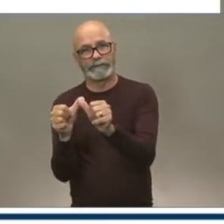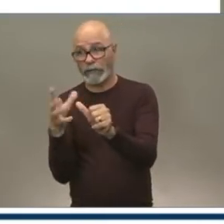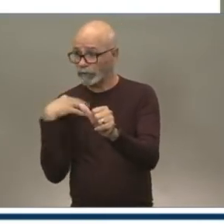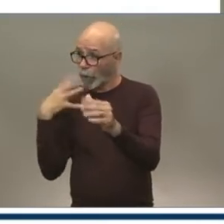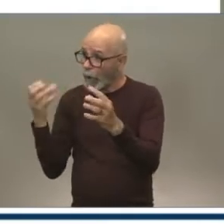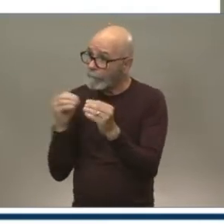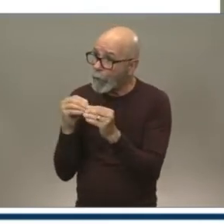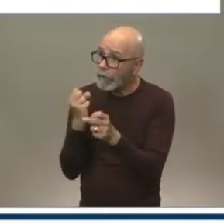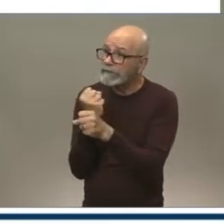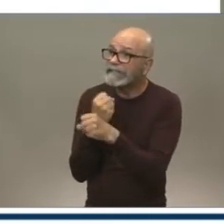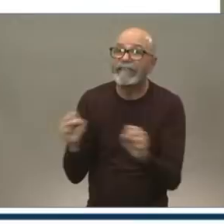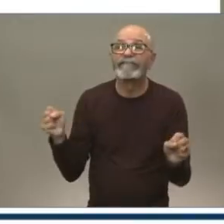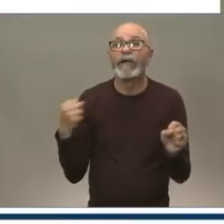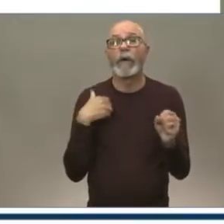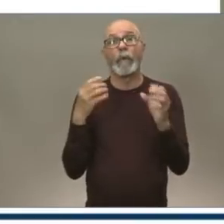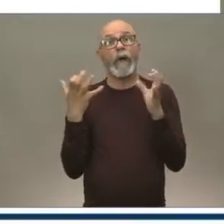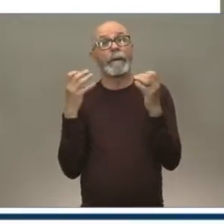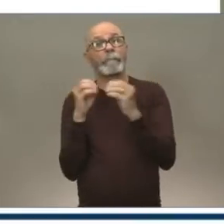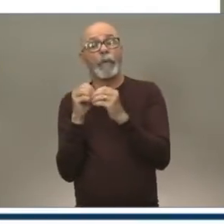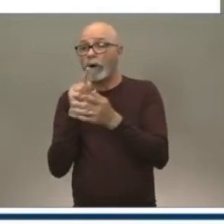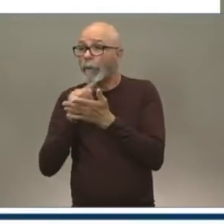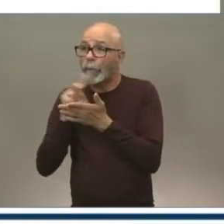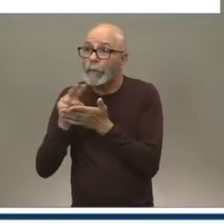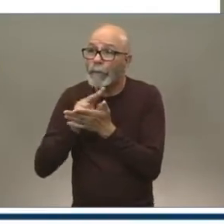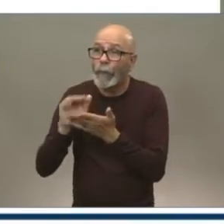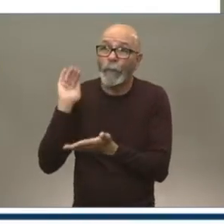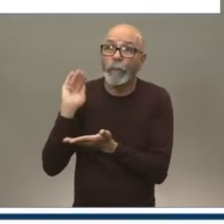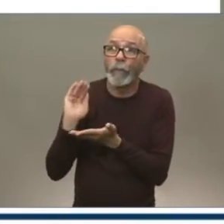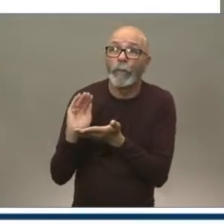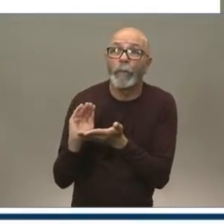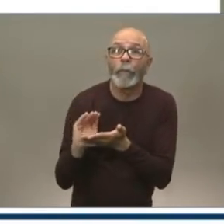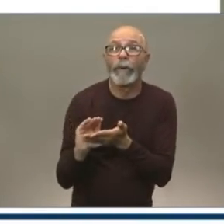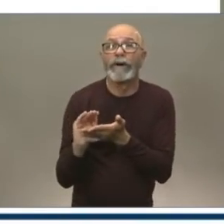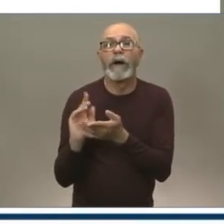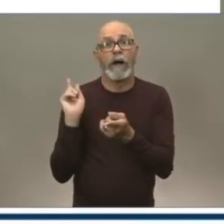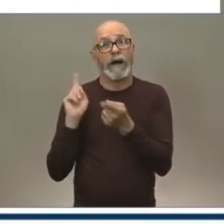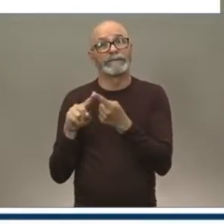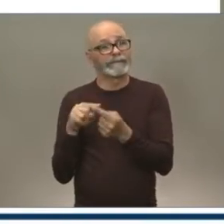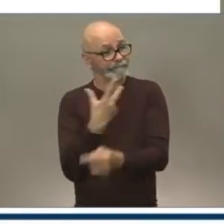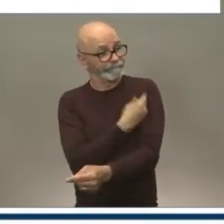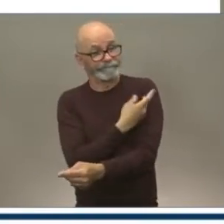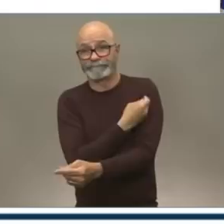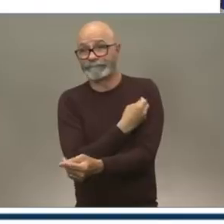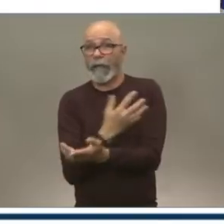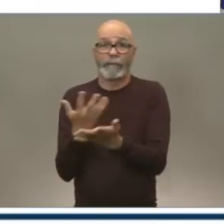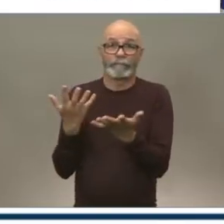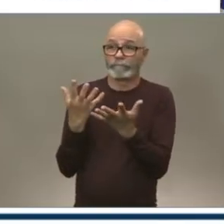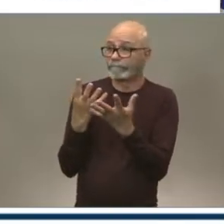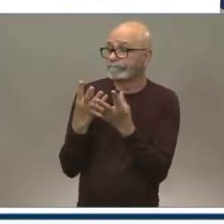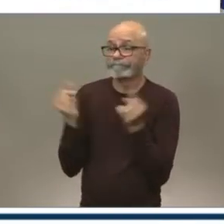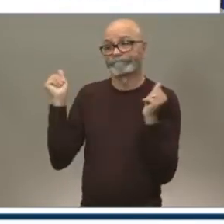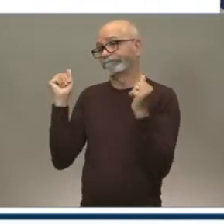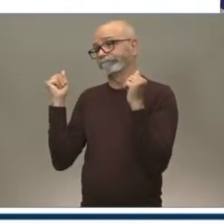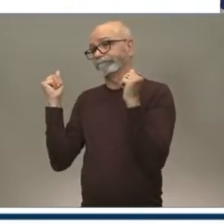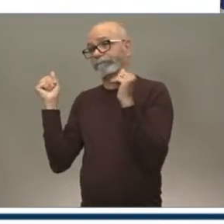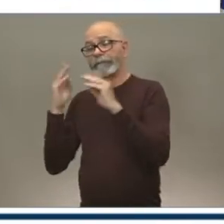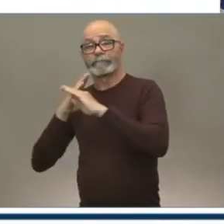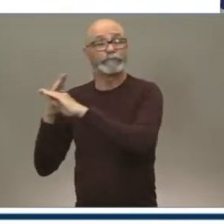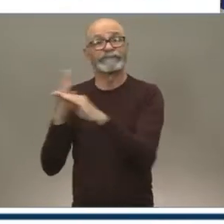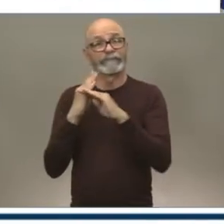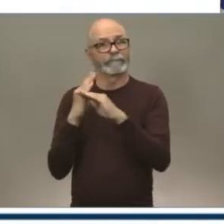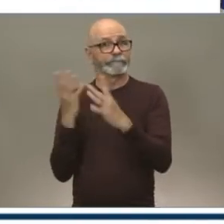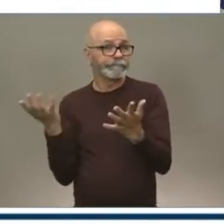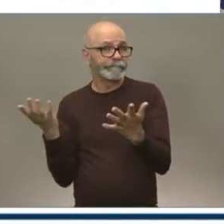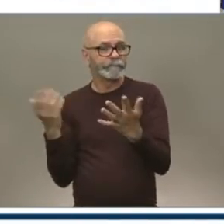the next number of weeks until we get high levels of protection from the vaccine. Go ahead, Blair, with your follow-up. On the question